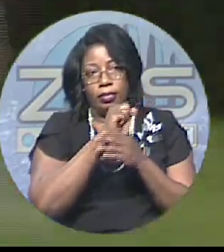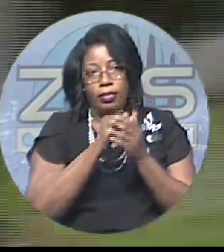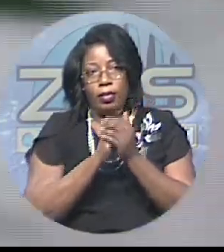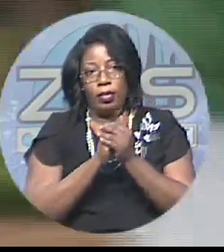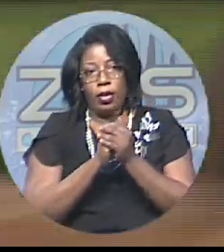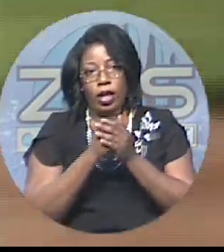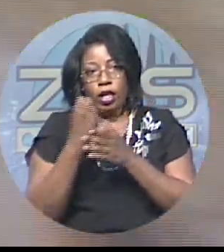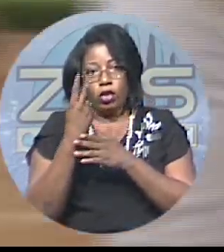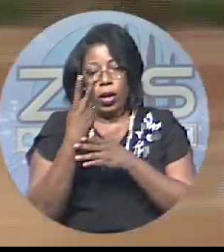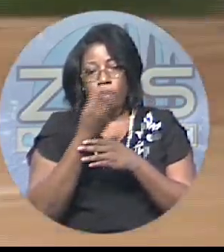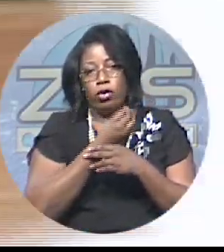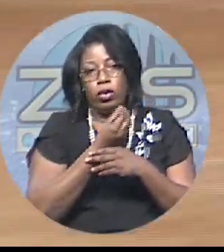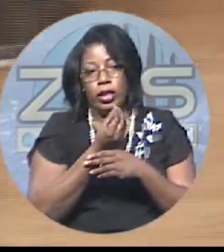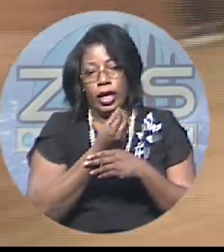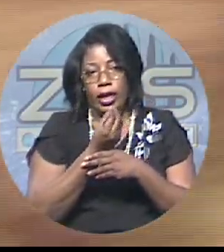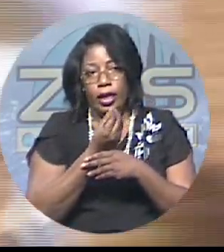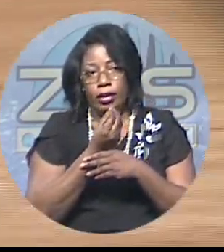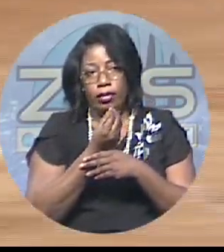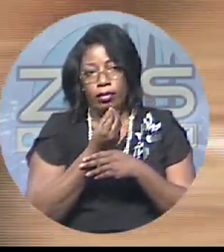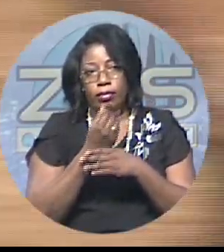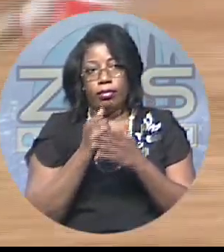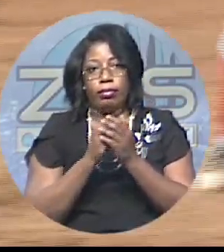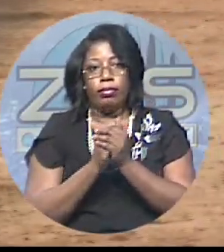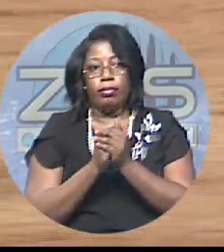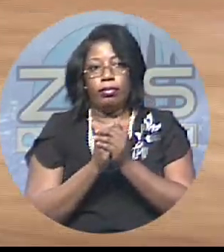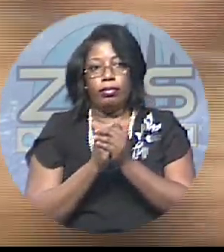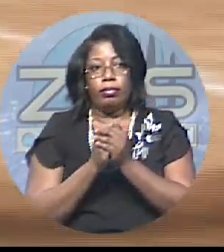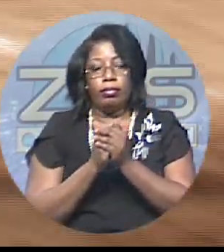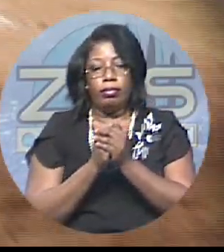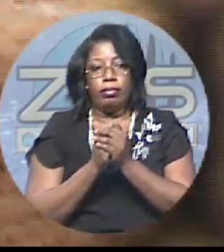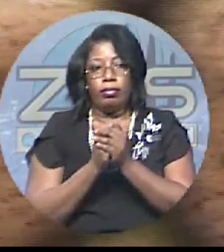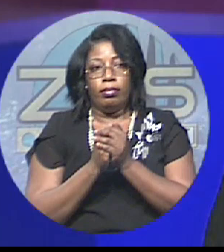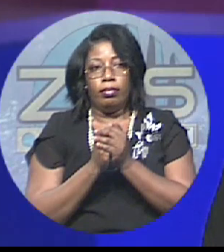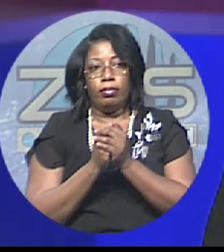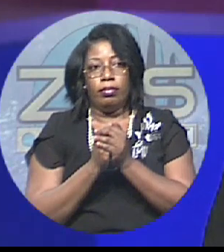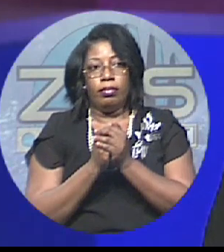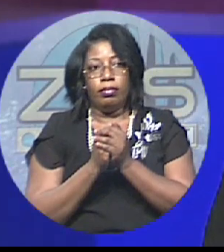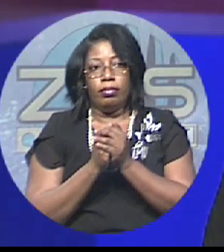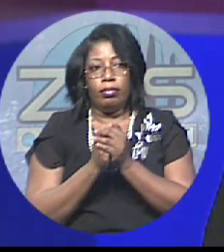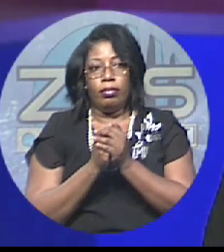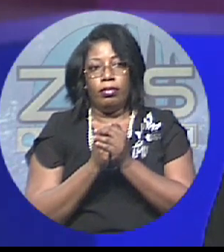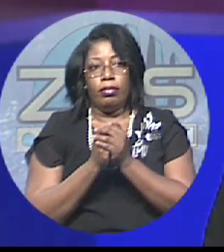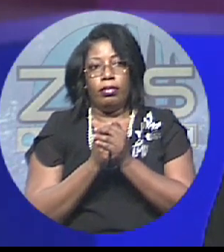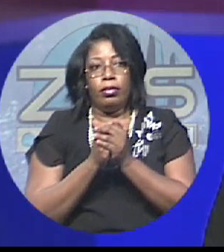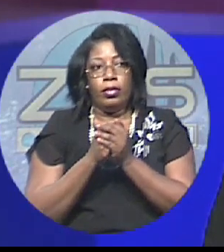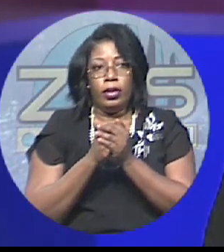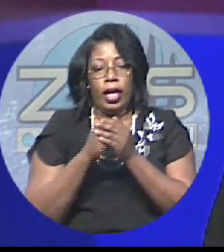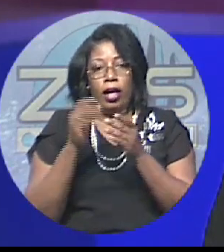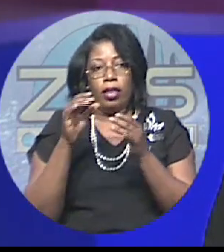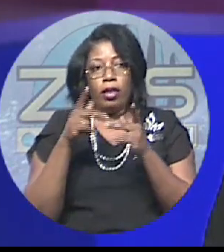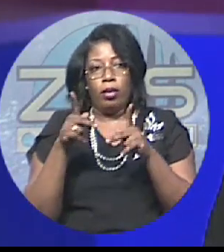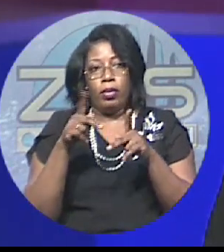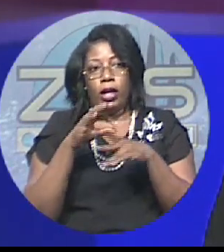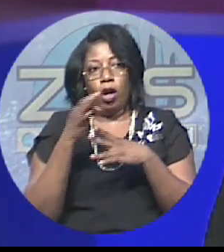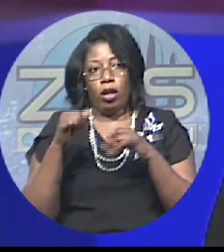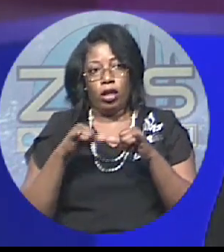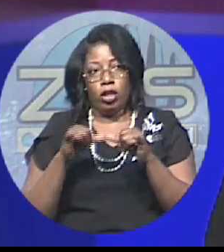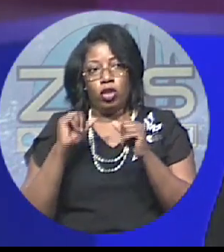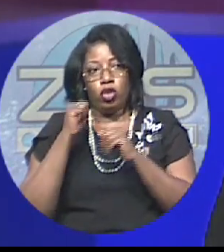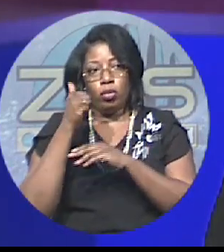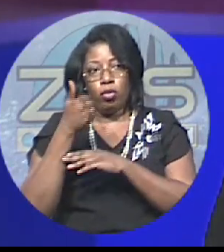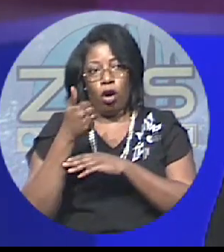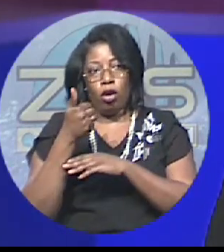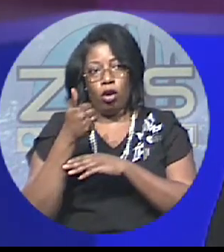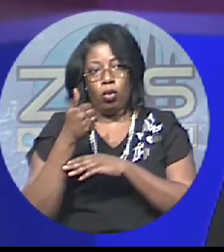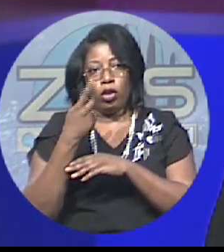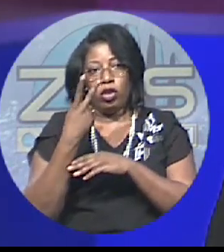them 12-0. Reporting for ZNS Total Sports, I am Julian Gibson. Now the MPSA playoffs will continue tomorrow with